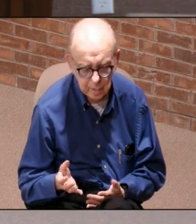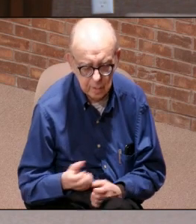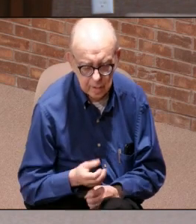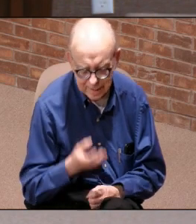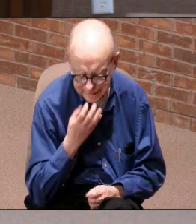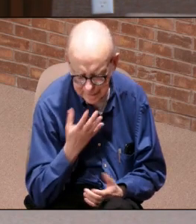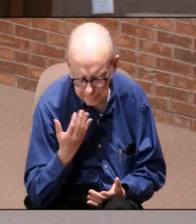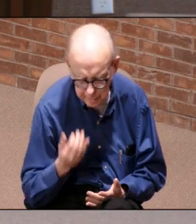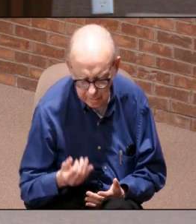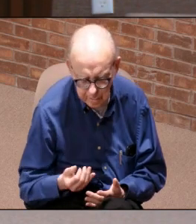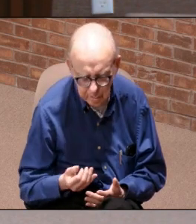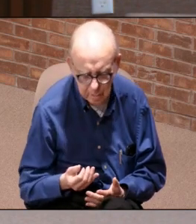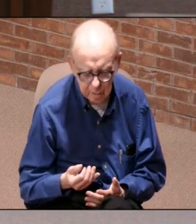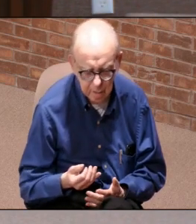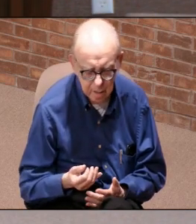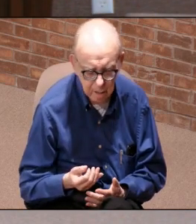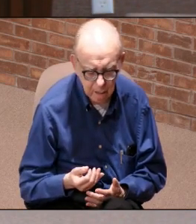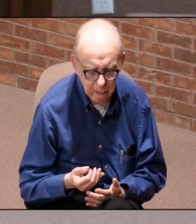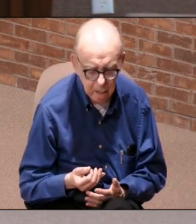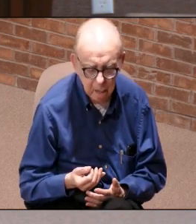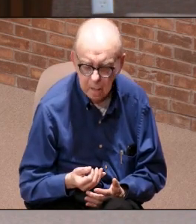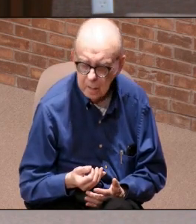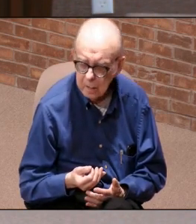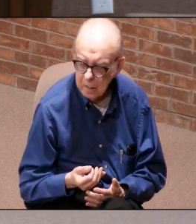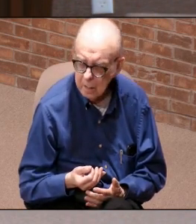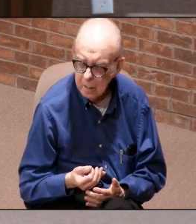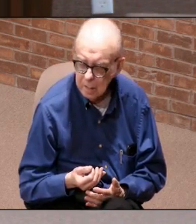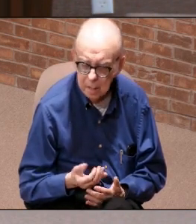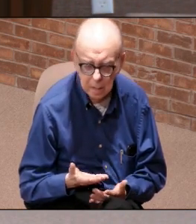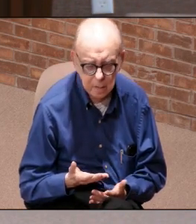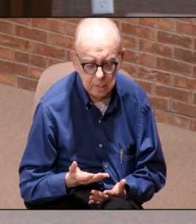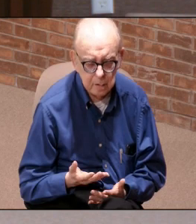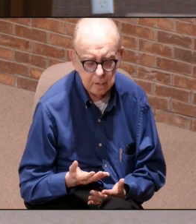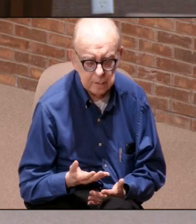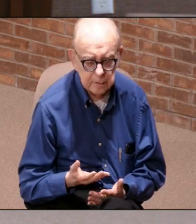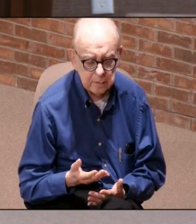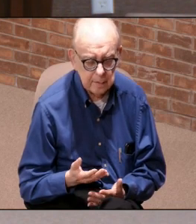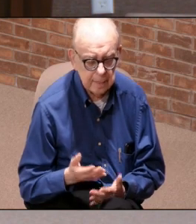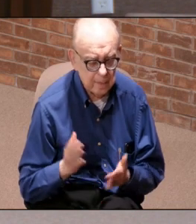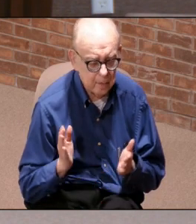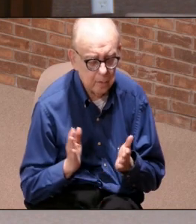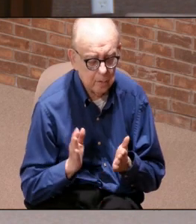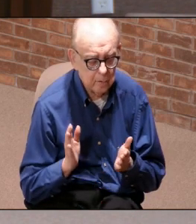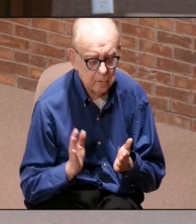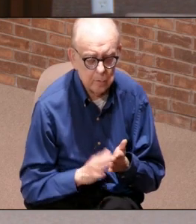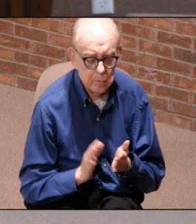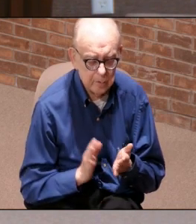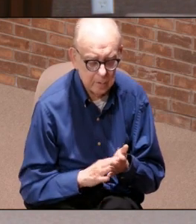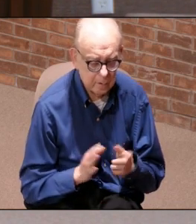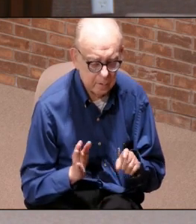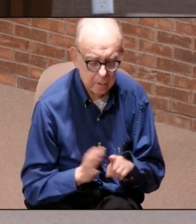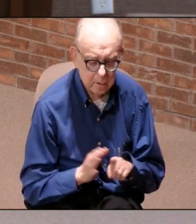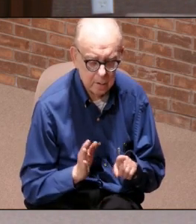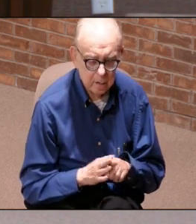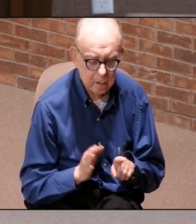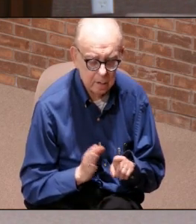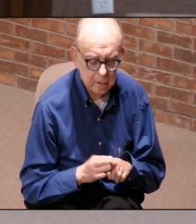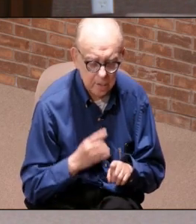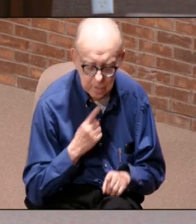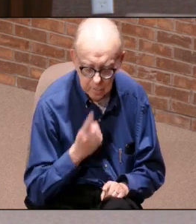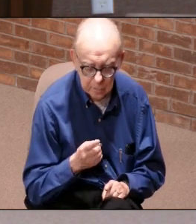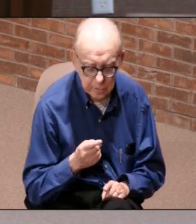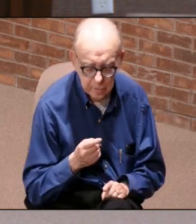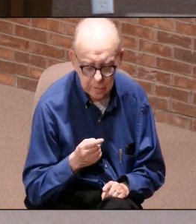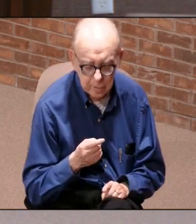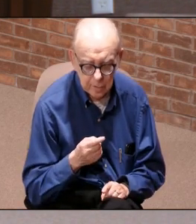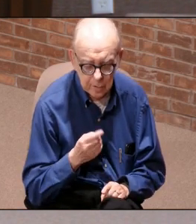angry because he was keeping me awake, and me spanking a little boy, telling him to hush up and